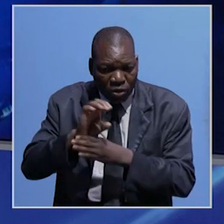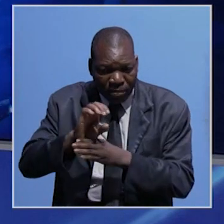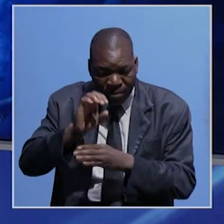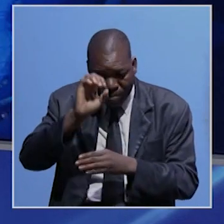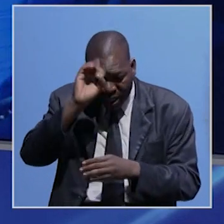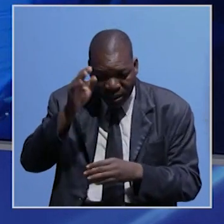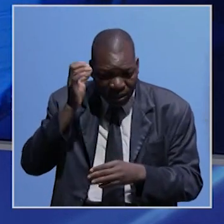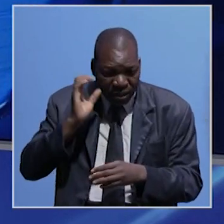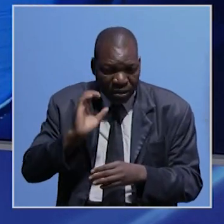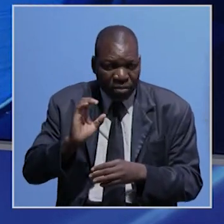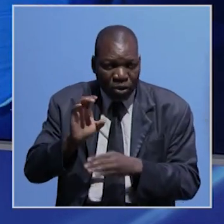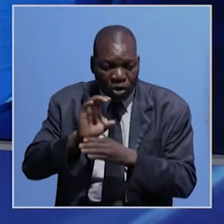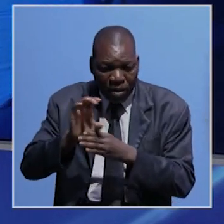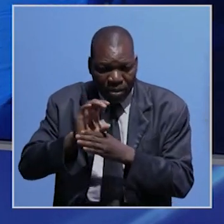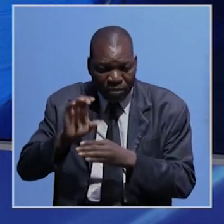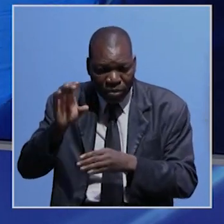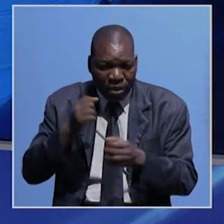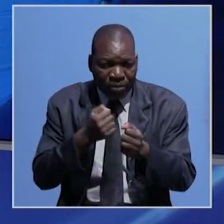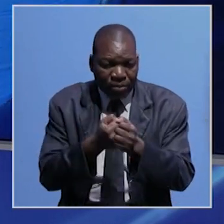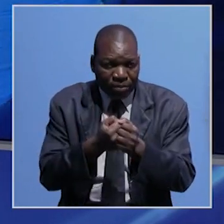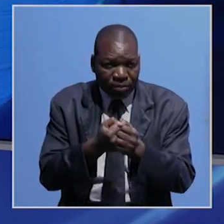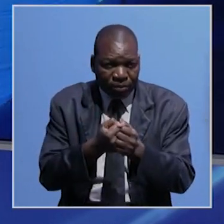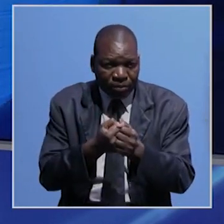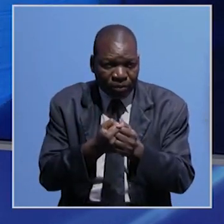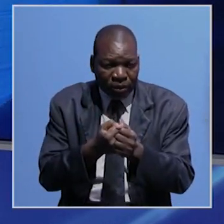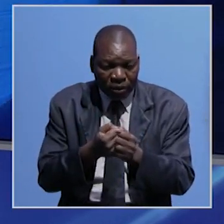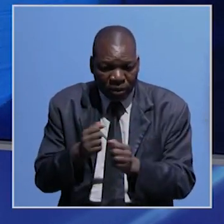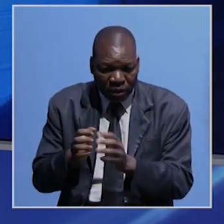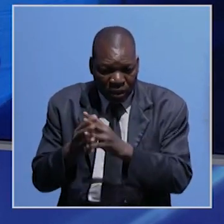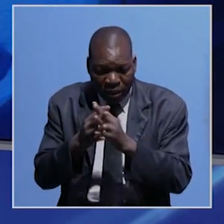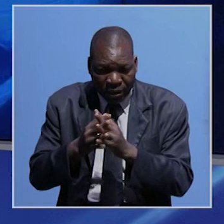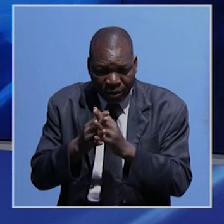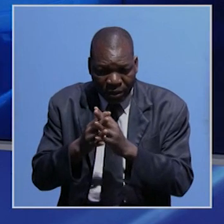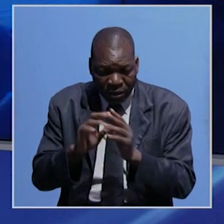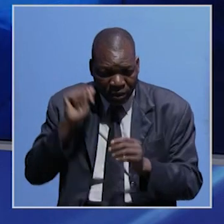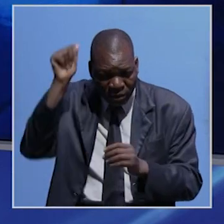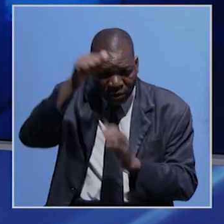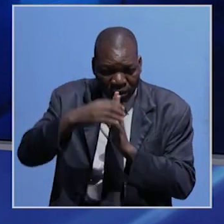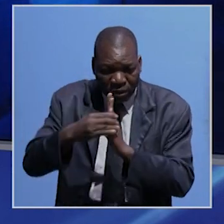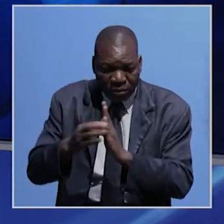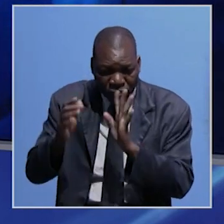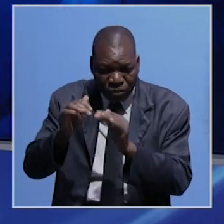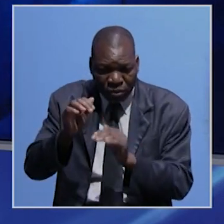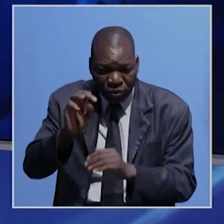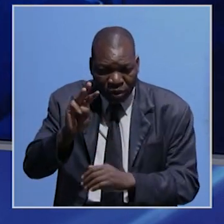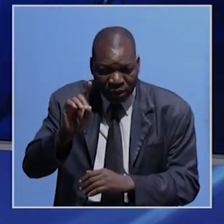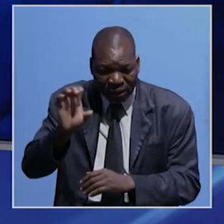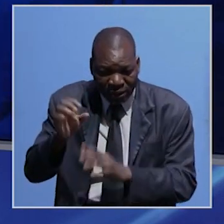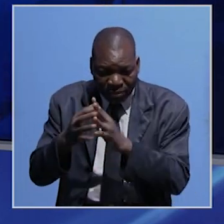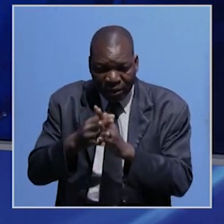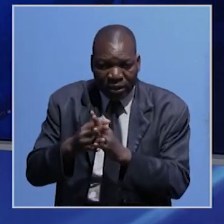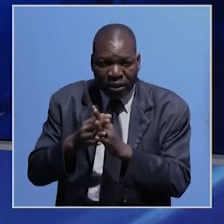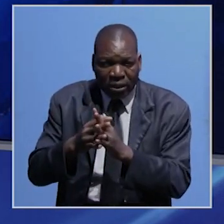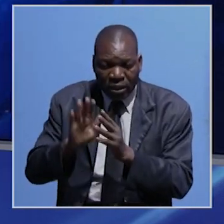province, making the announcement on the sidelines of the US-Africa Leaders Summit in Washington, D.C. Cobalt